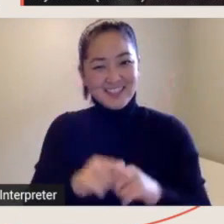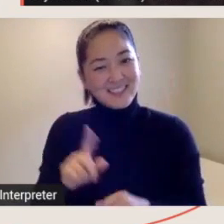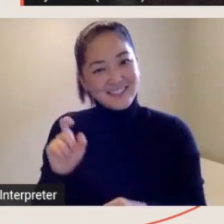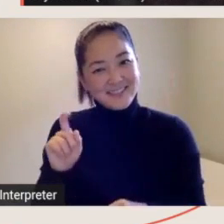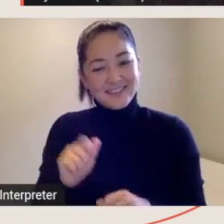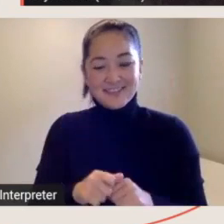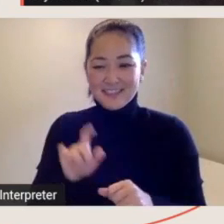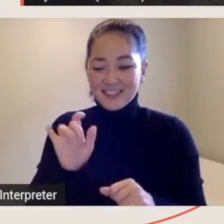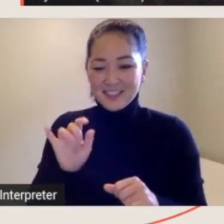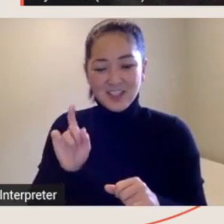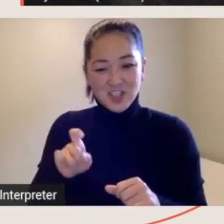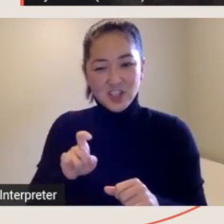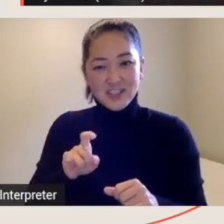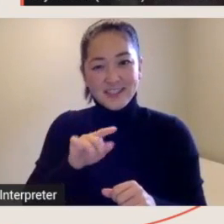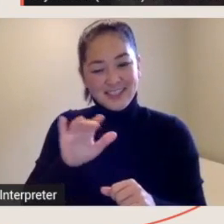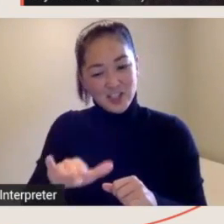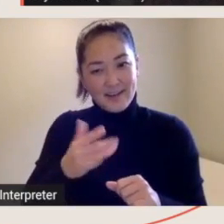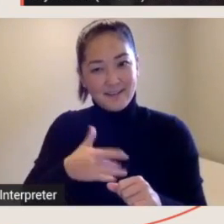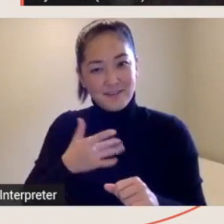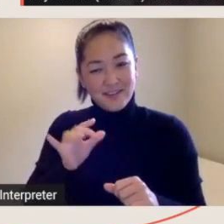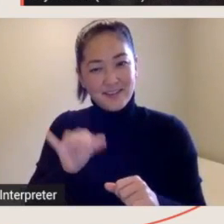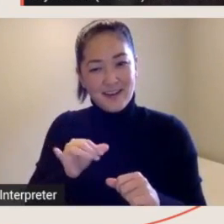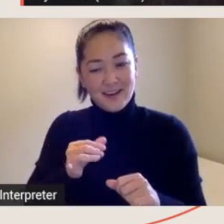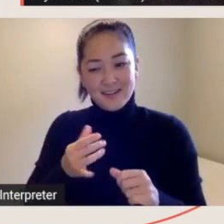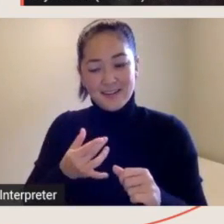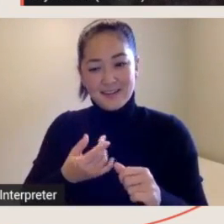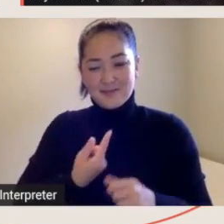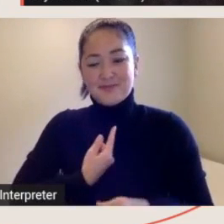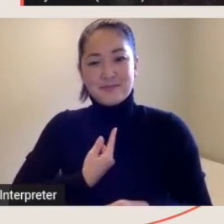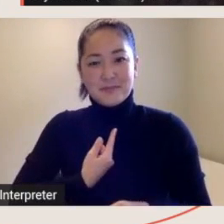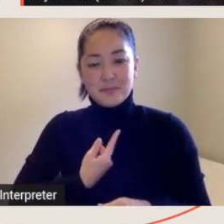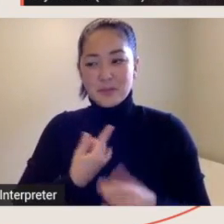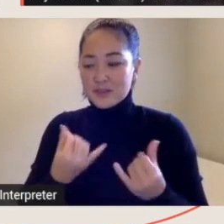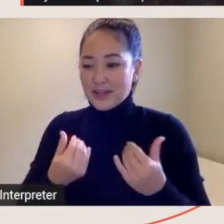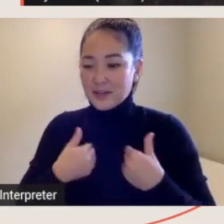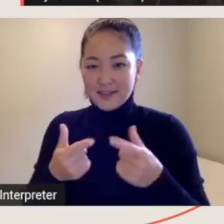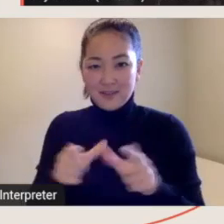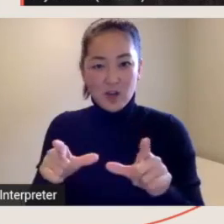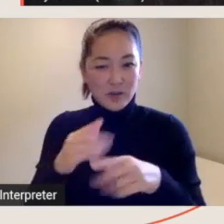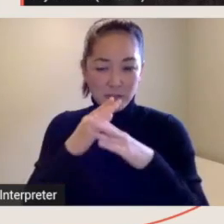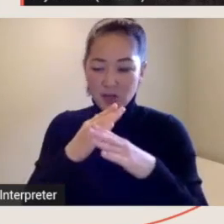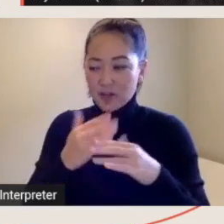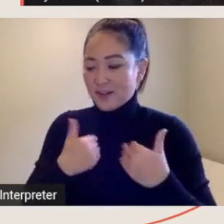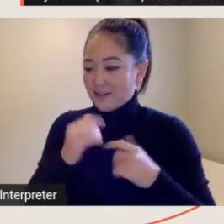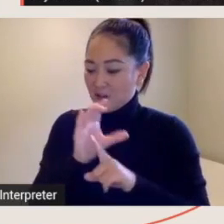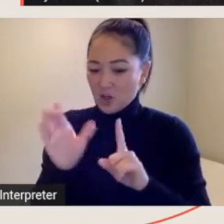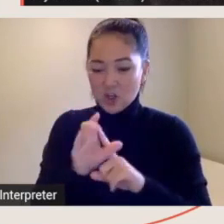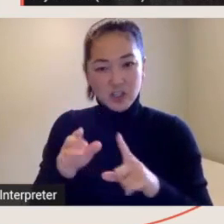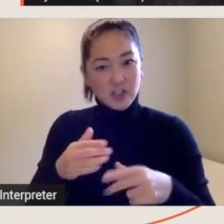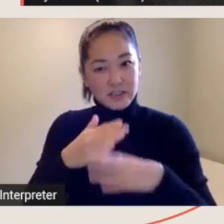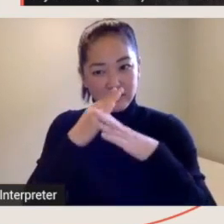going through this? So what he had versus what he has now, the language barrier, the cultural barrier, everything